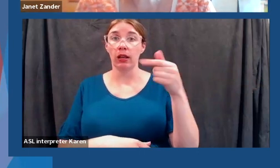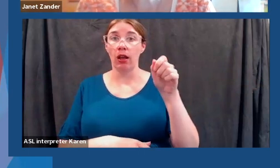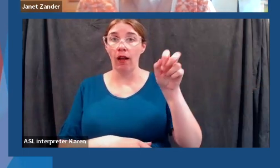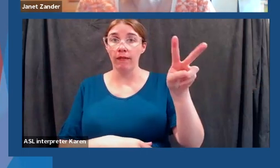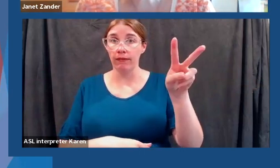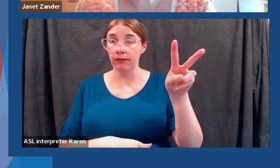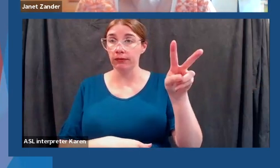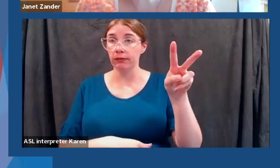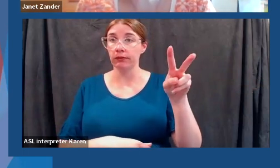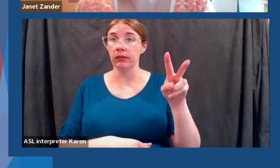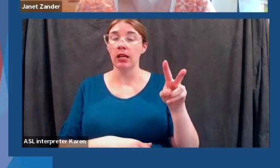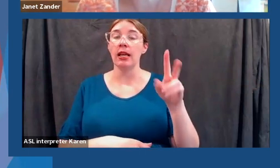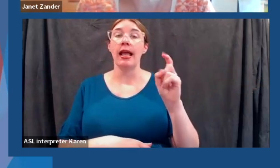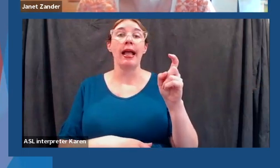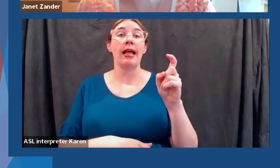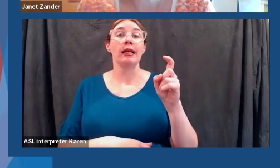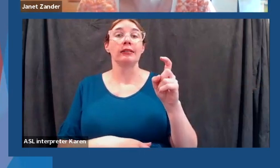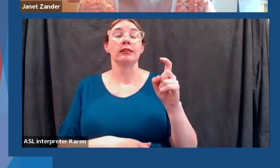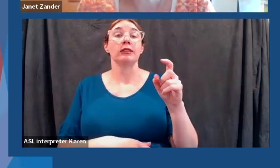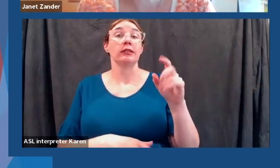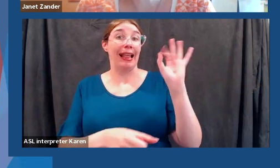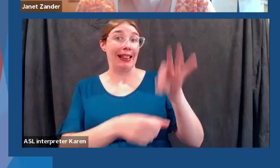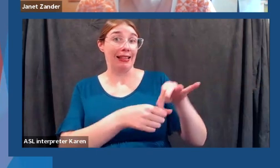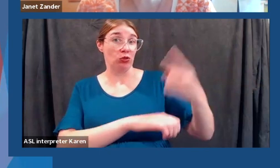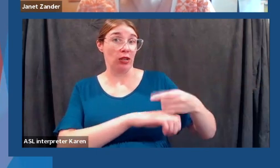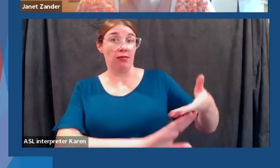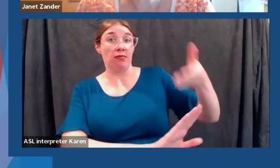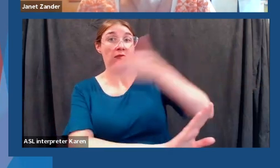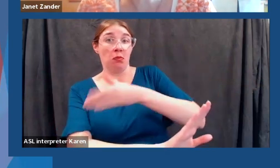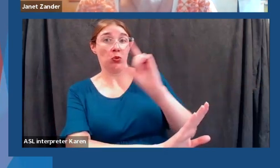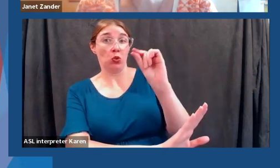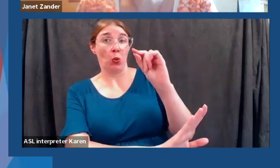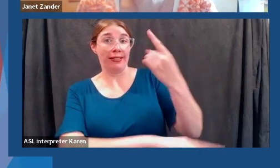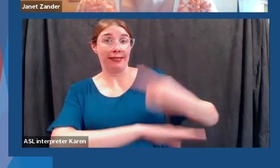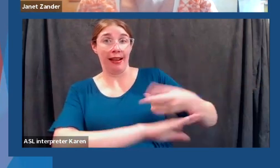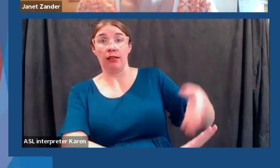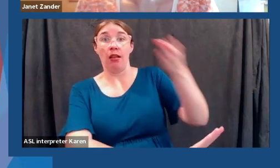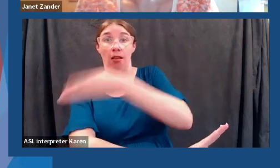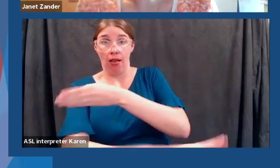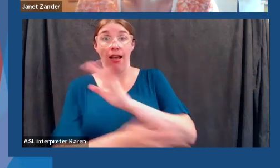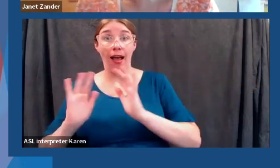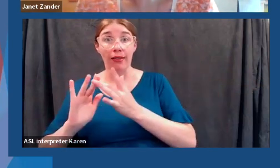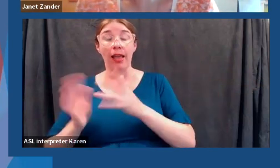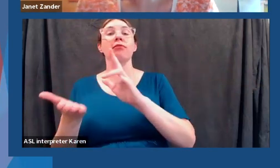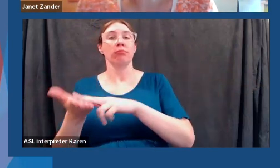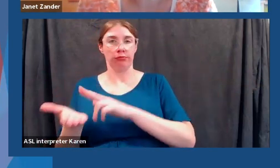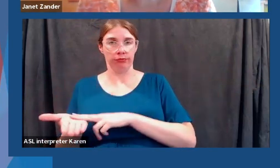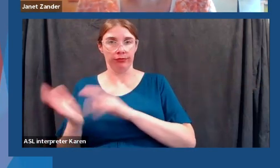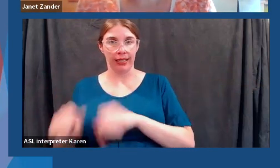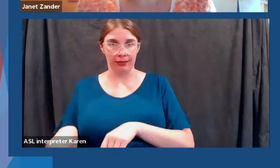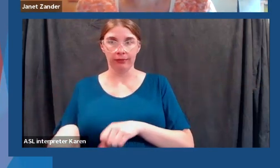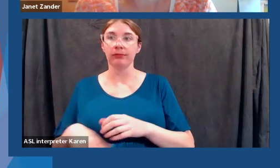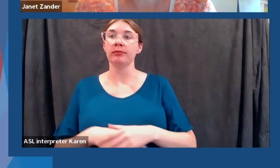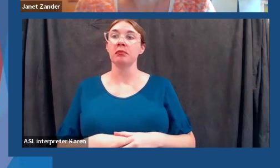to 20 days before the election, the registration process could be completed online. You can also help them